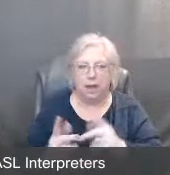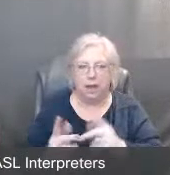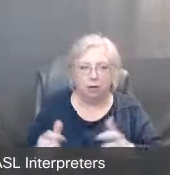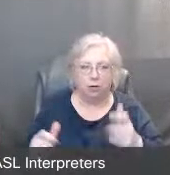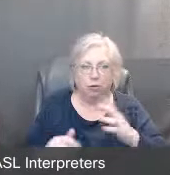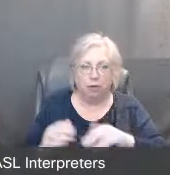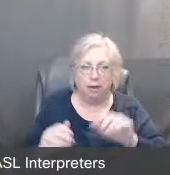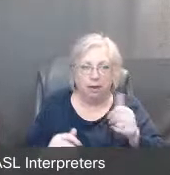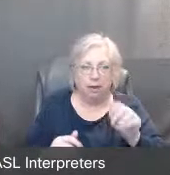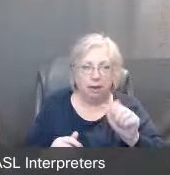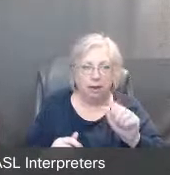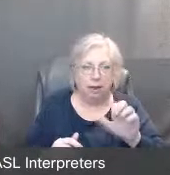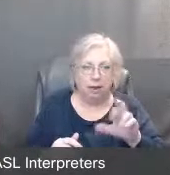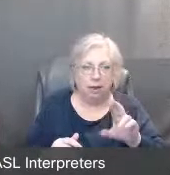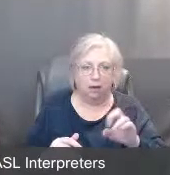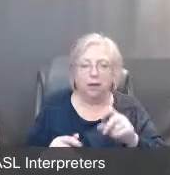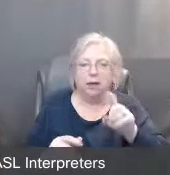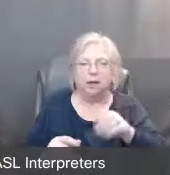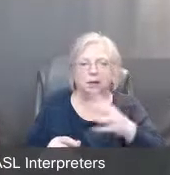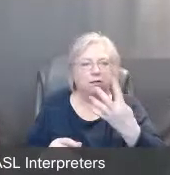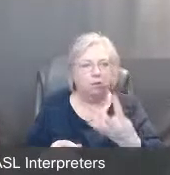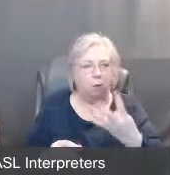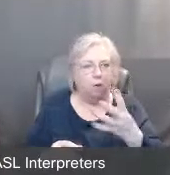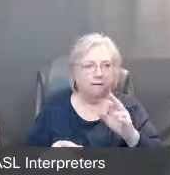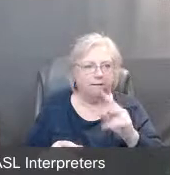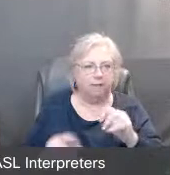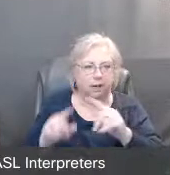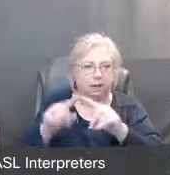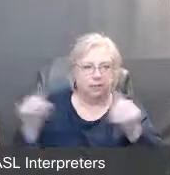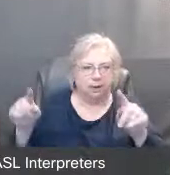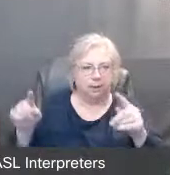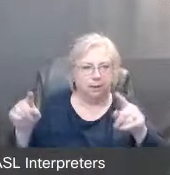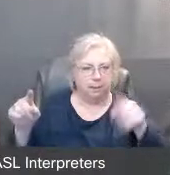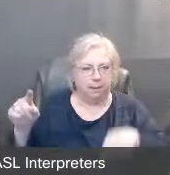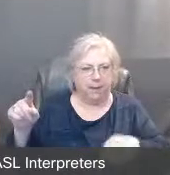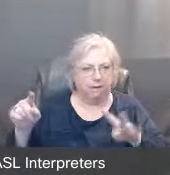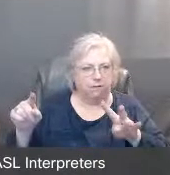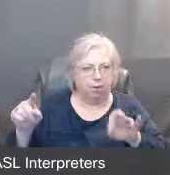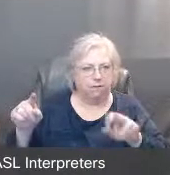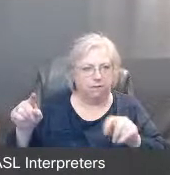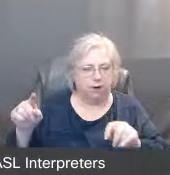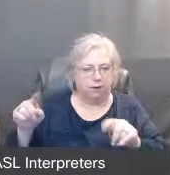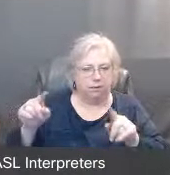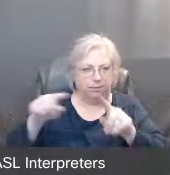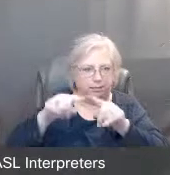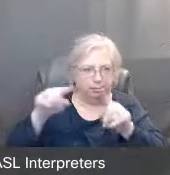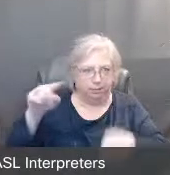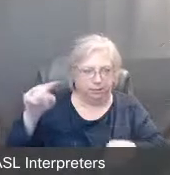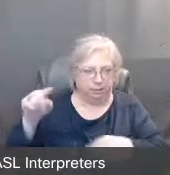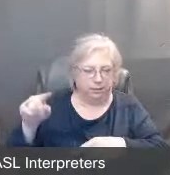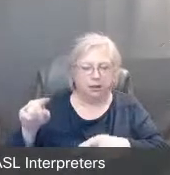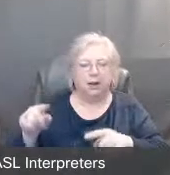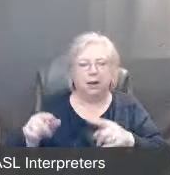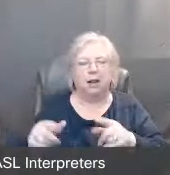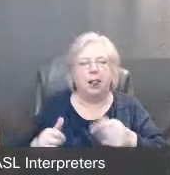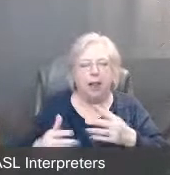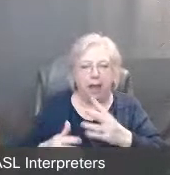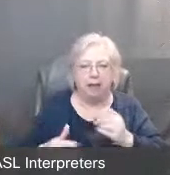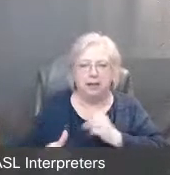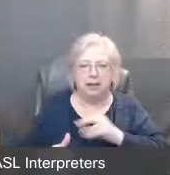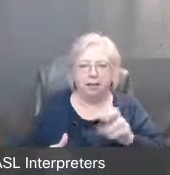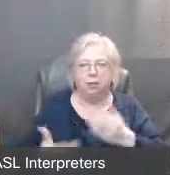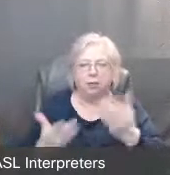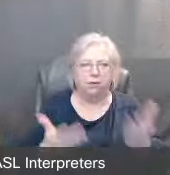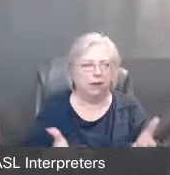is required a 4-foot by 4-foot sign to be posted. These signs shall be provided by staff to